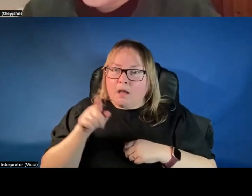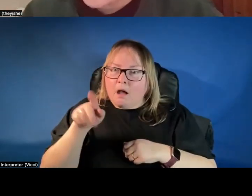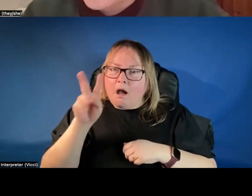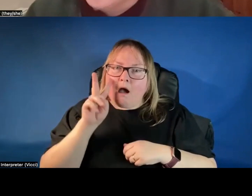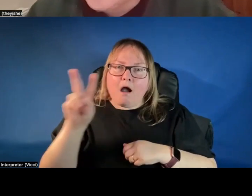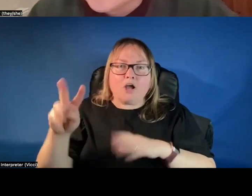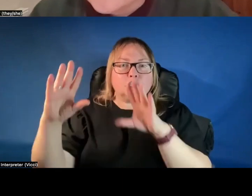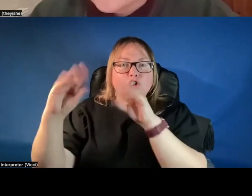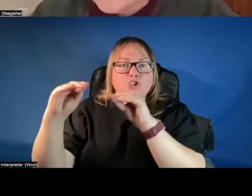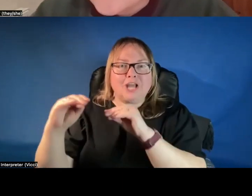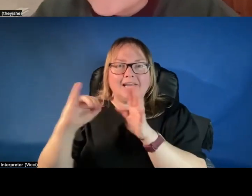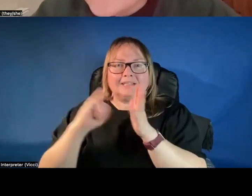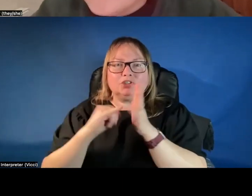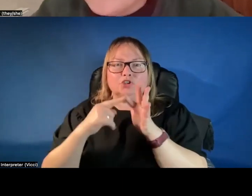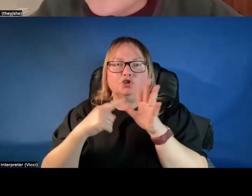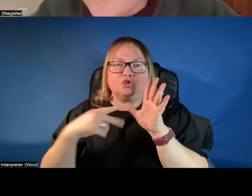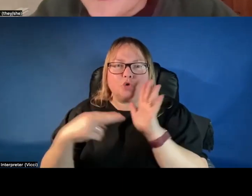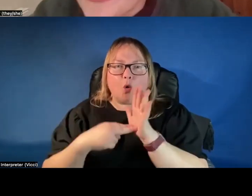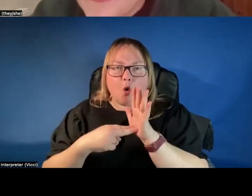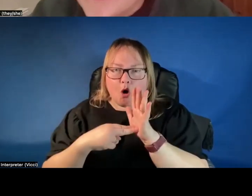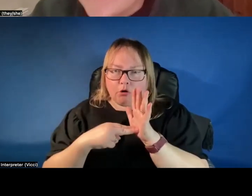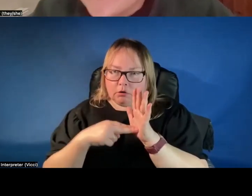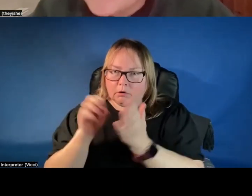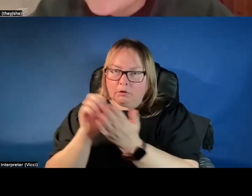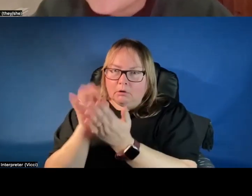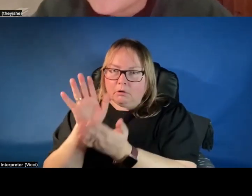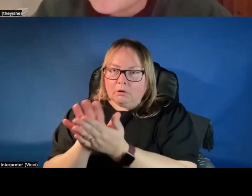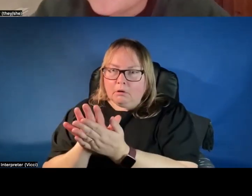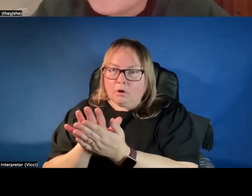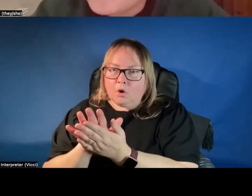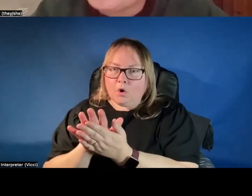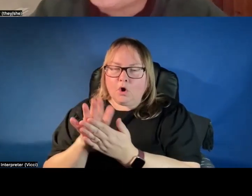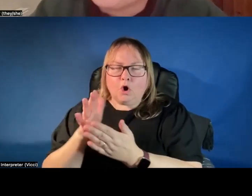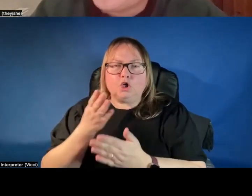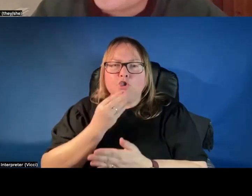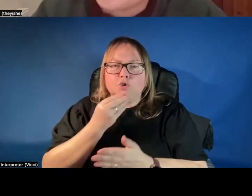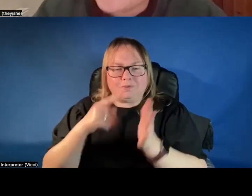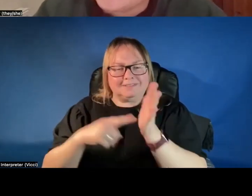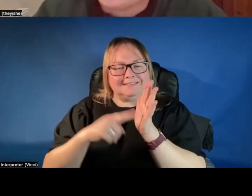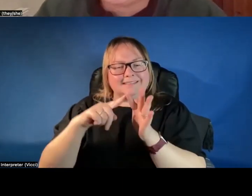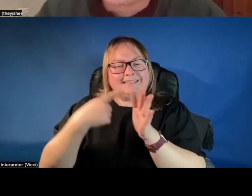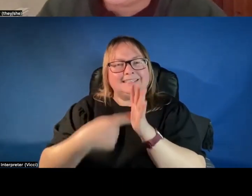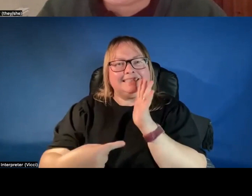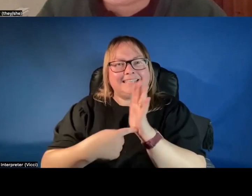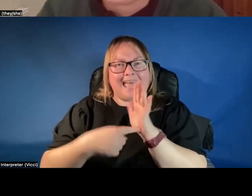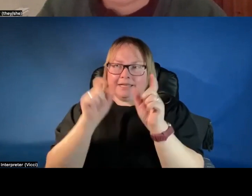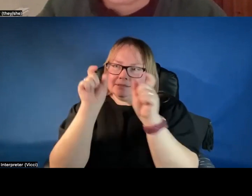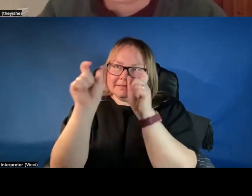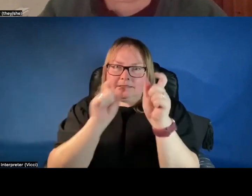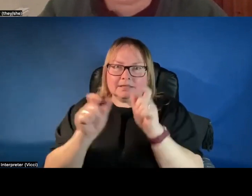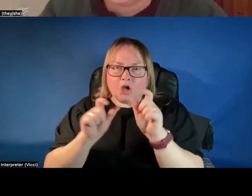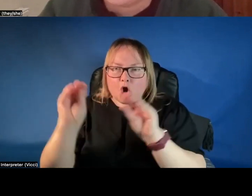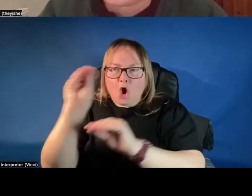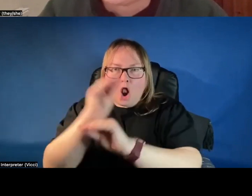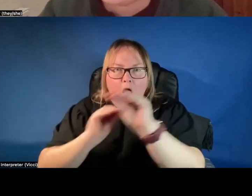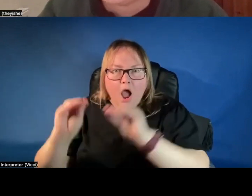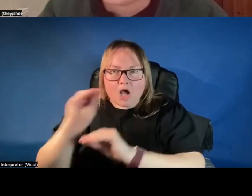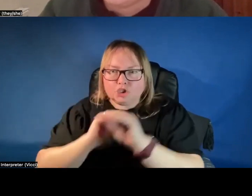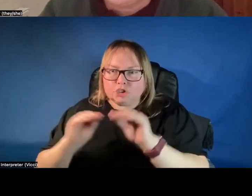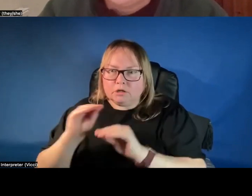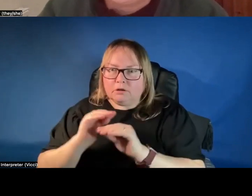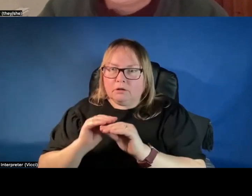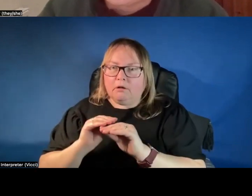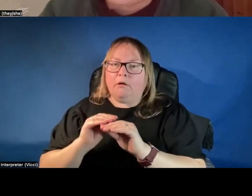in the chat as well, who said that I work with text collage a lot, and I've always been aware of some kind of link between both my methods of finished